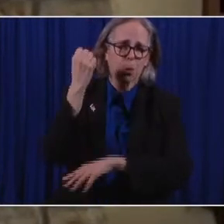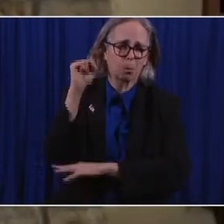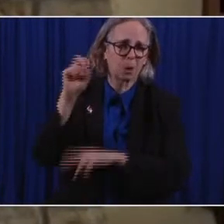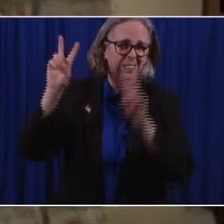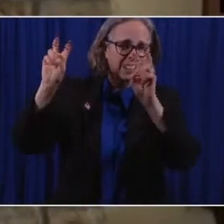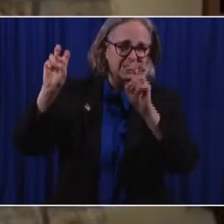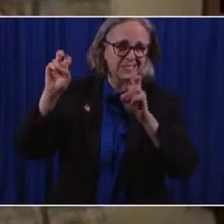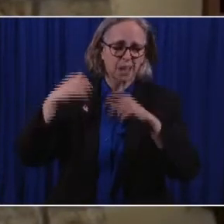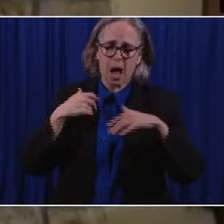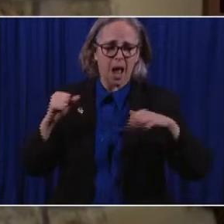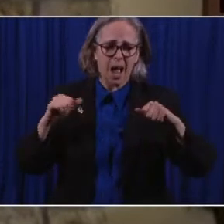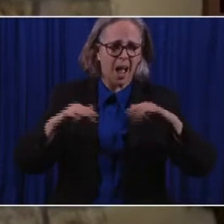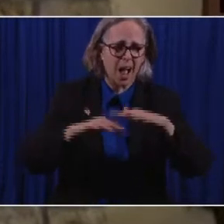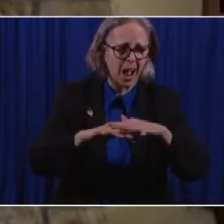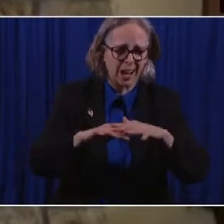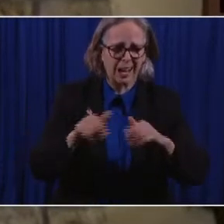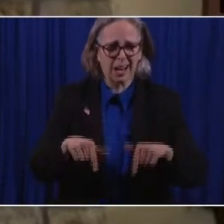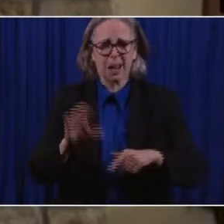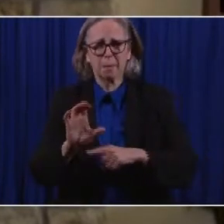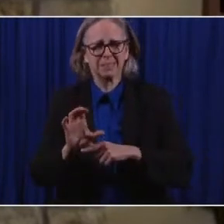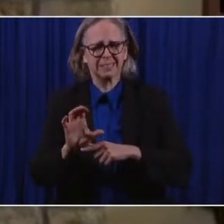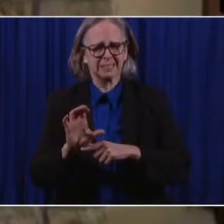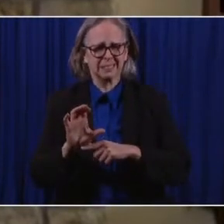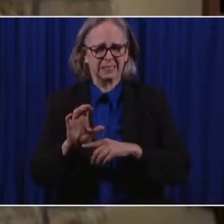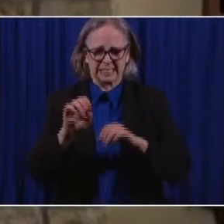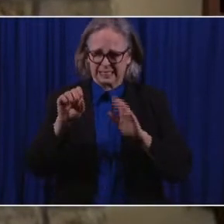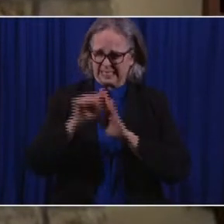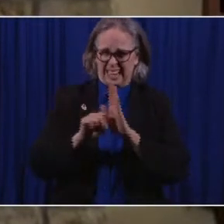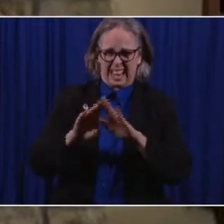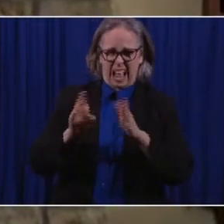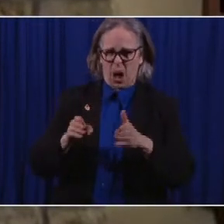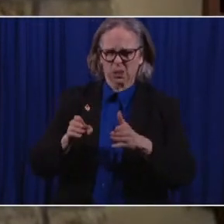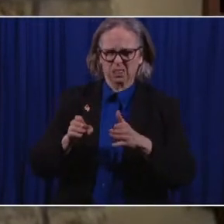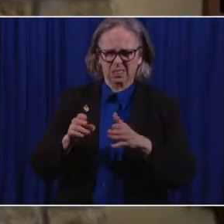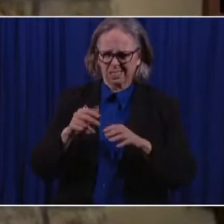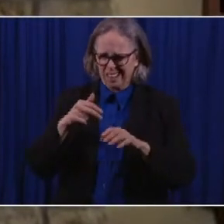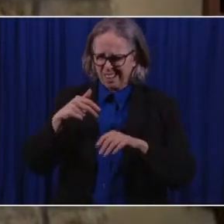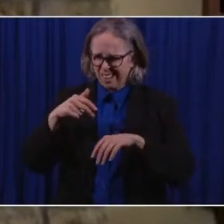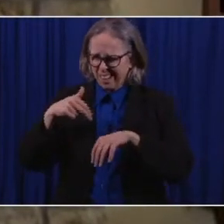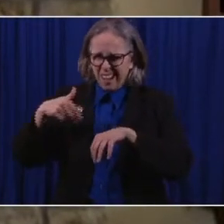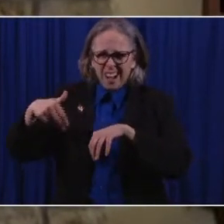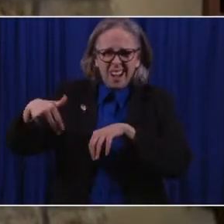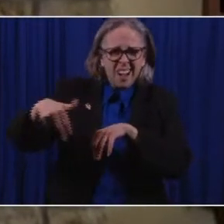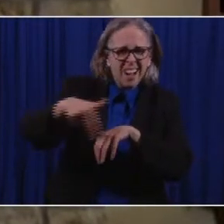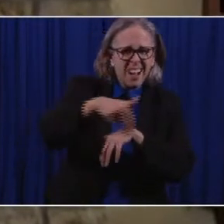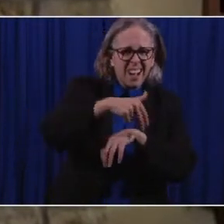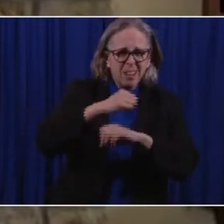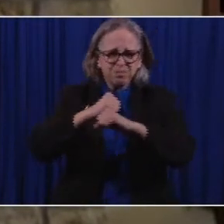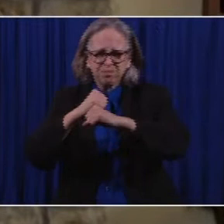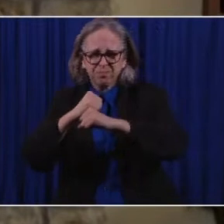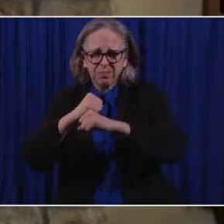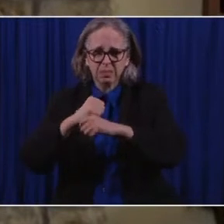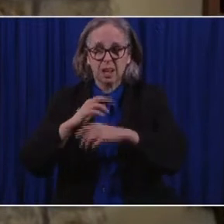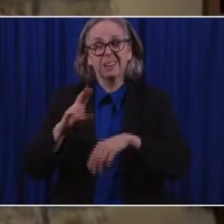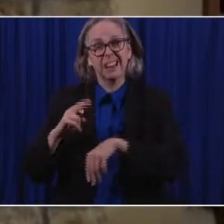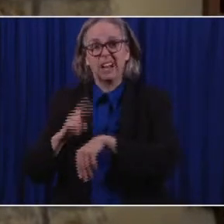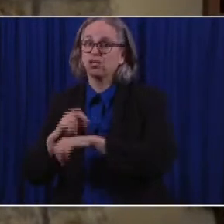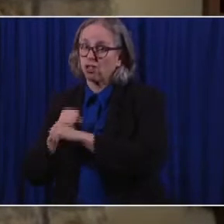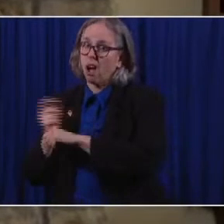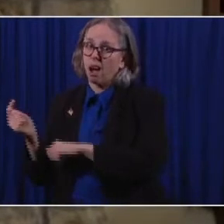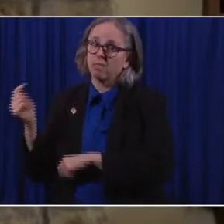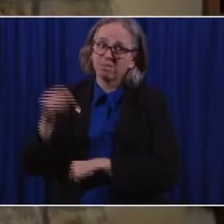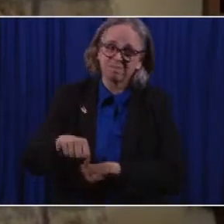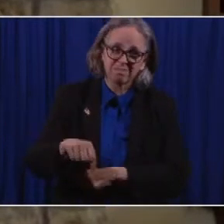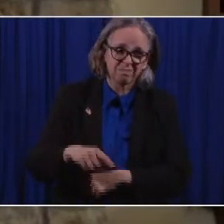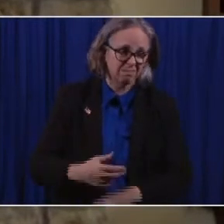State House, our National Guard, our Highway Patrol is focused, as you heard this morning, on protecting